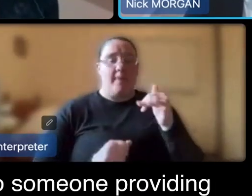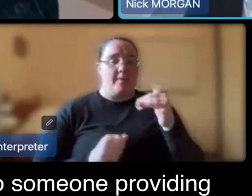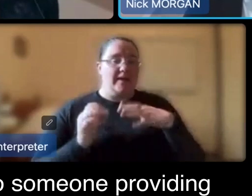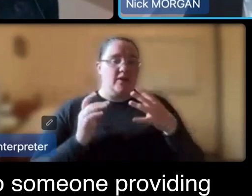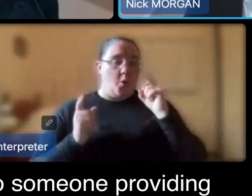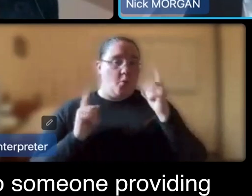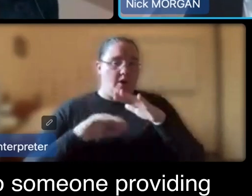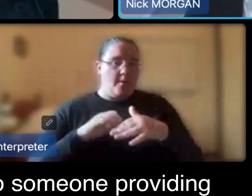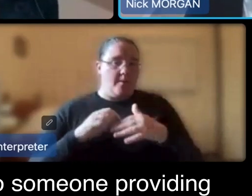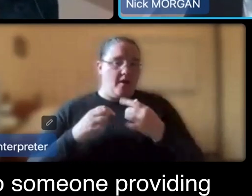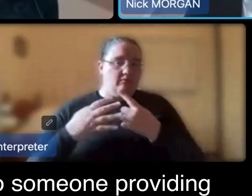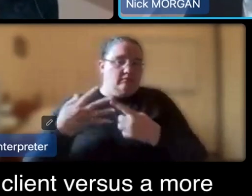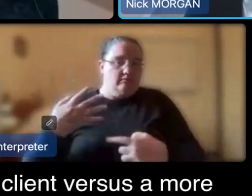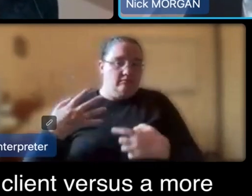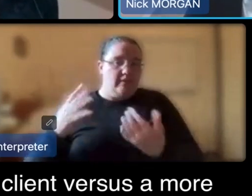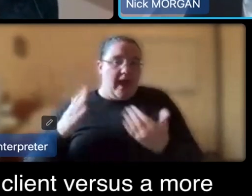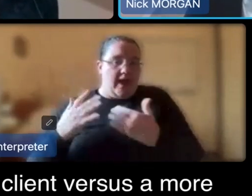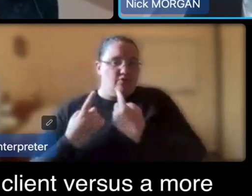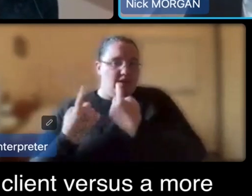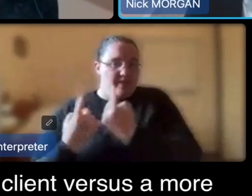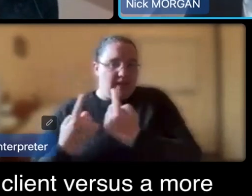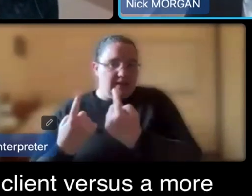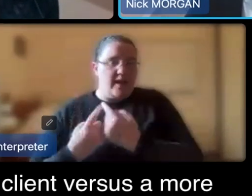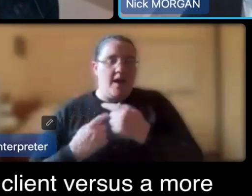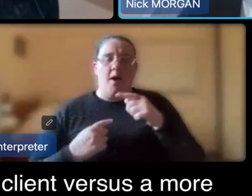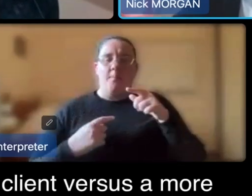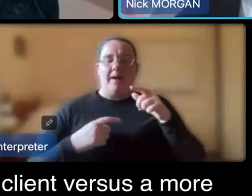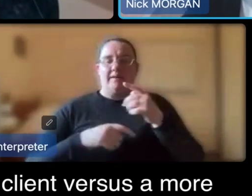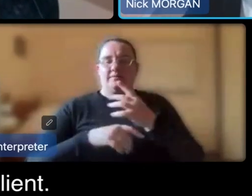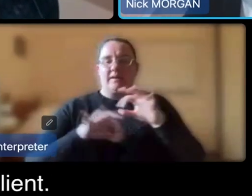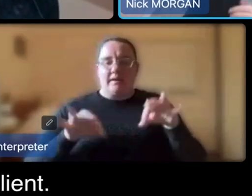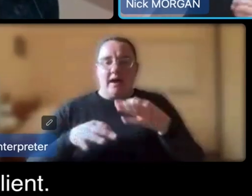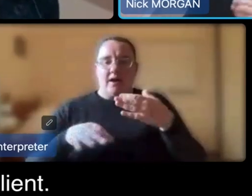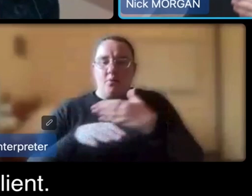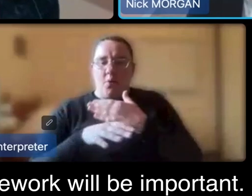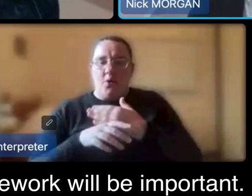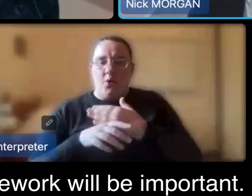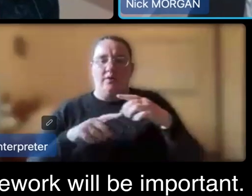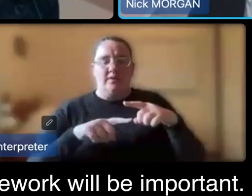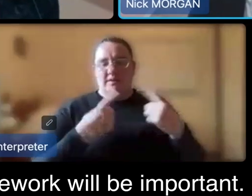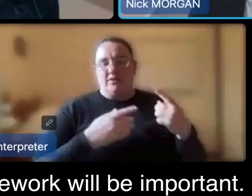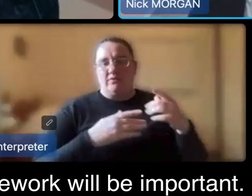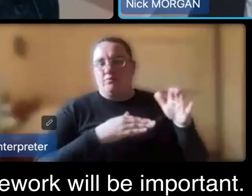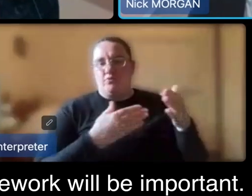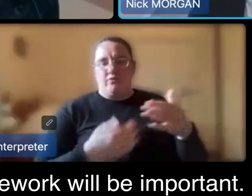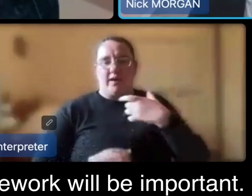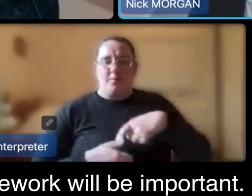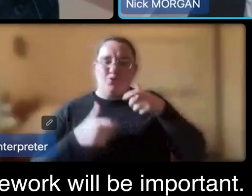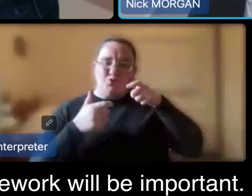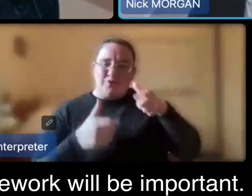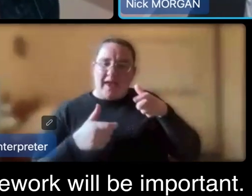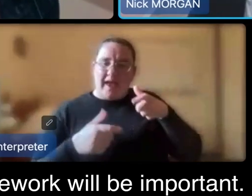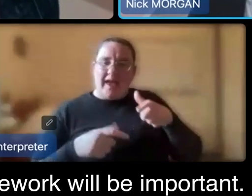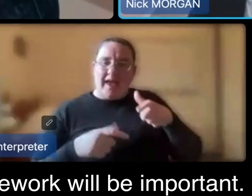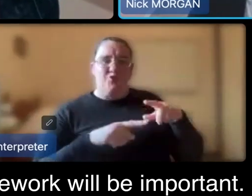But that'll be different to someone providing personal care to a simple client versus a more complex client. So again,